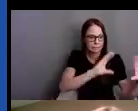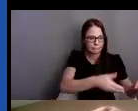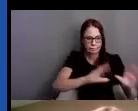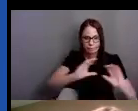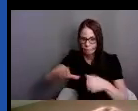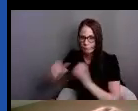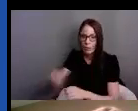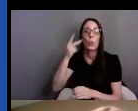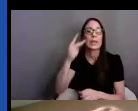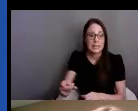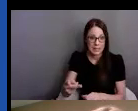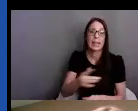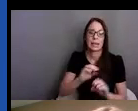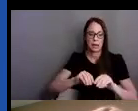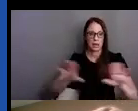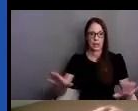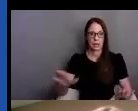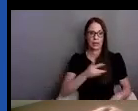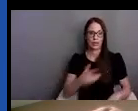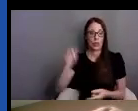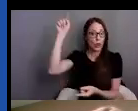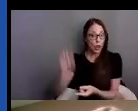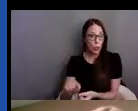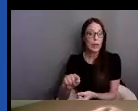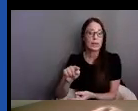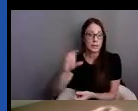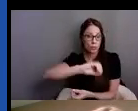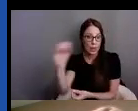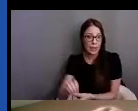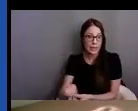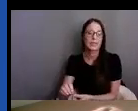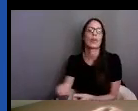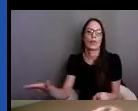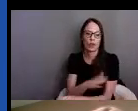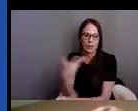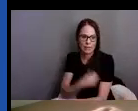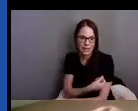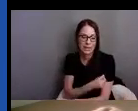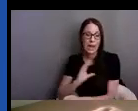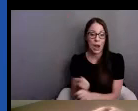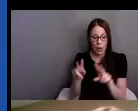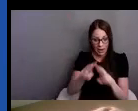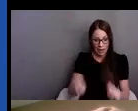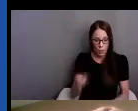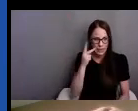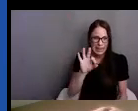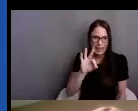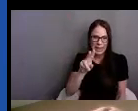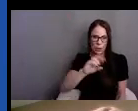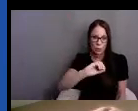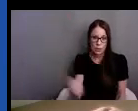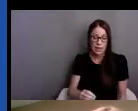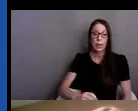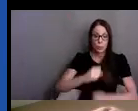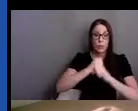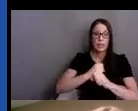trend where the lowest rates are really occurring in that fully vaccinated population. And by our analysis, we're seeing 92% protection